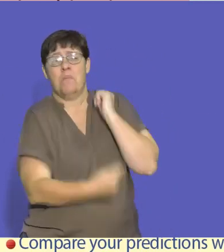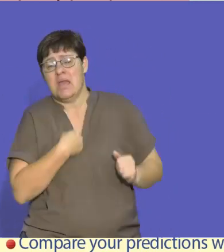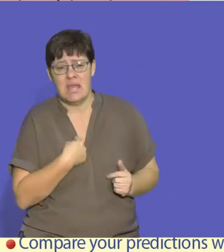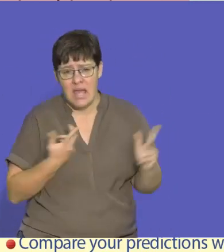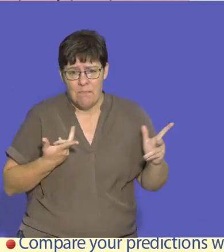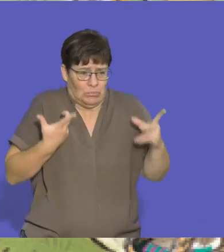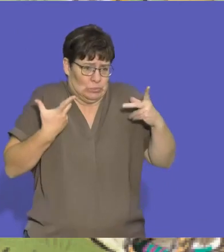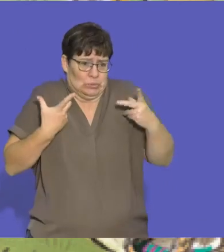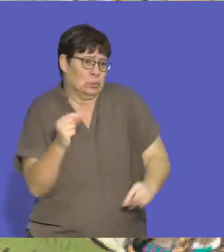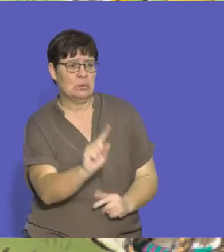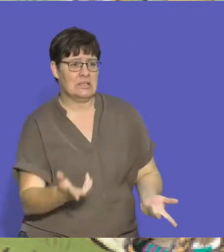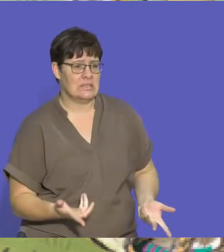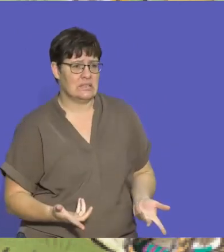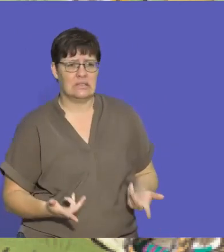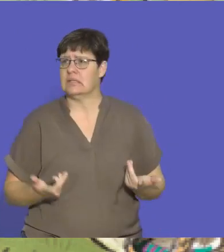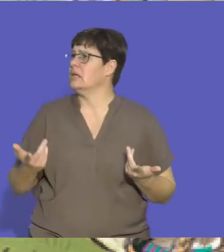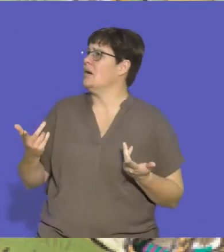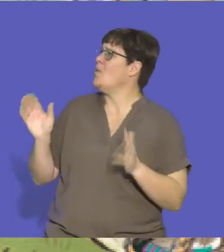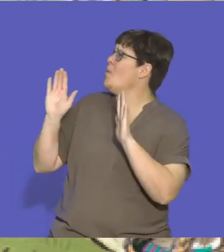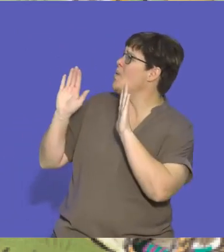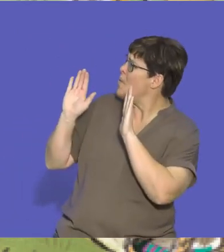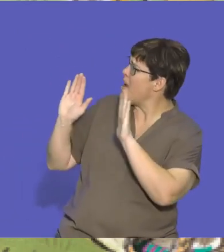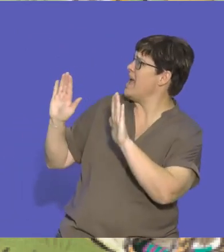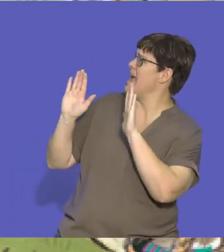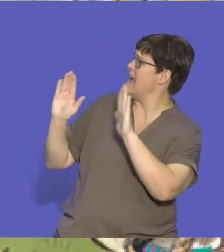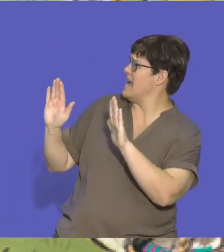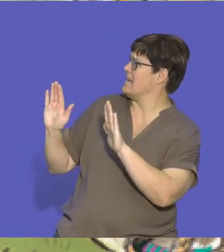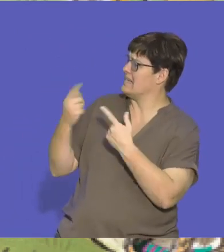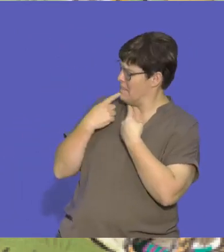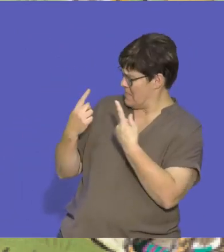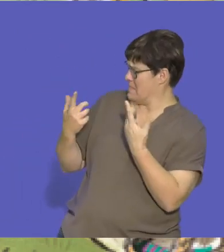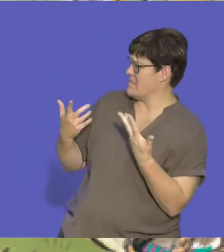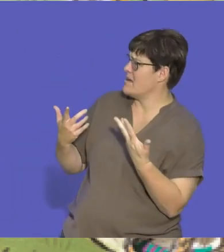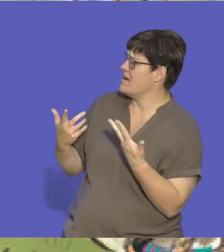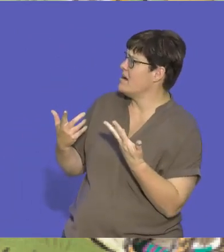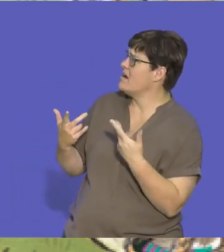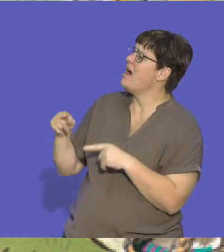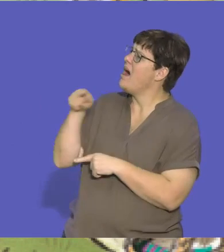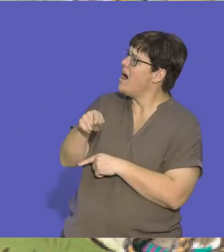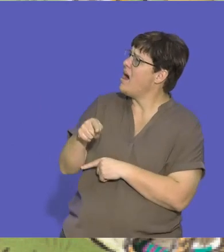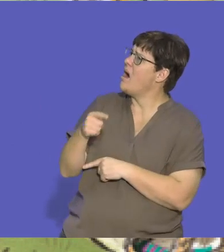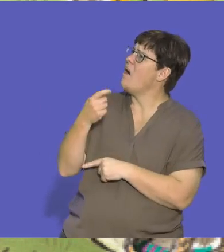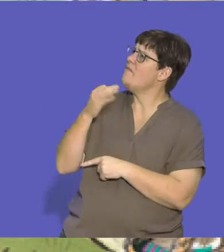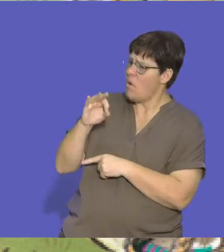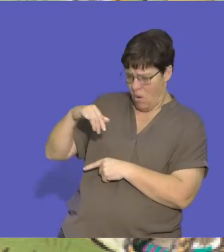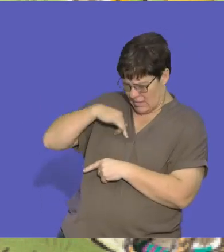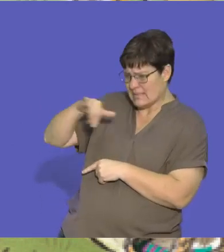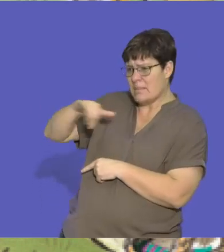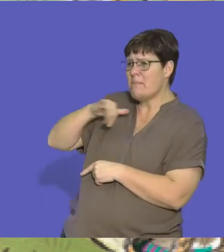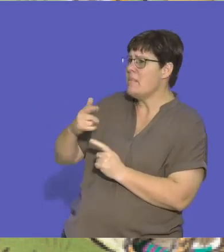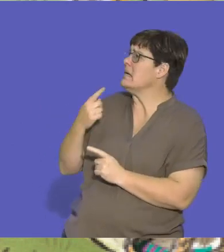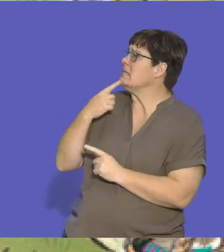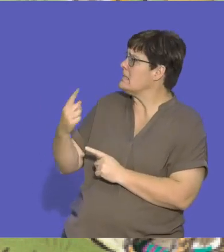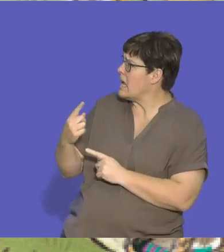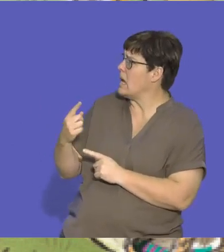What can I do? Wait a minute, Frog cried. The note is for me too.